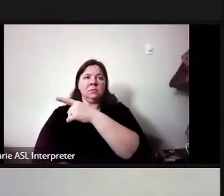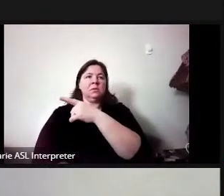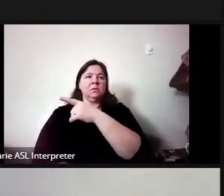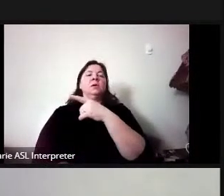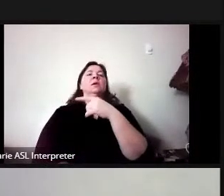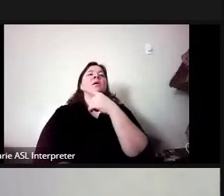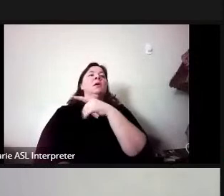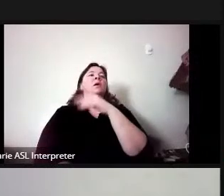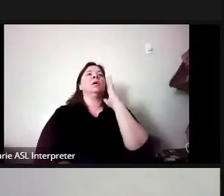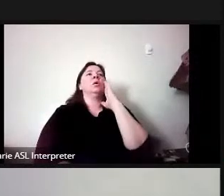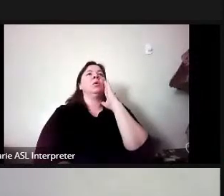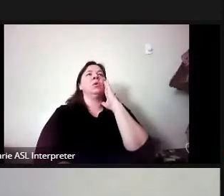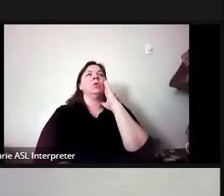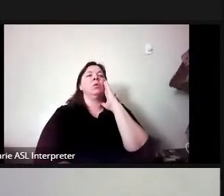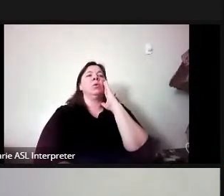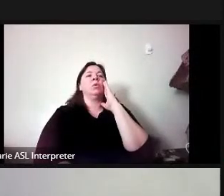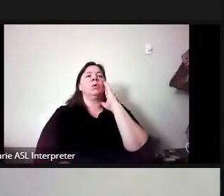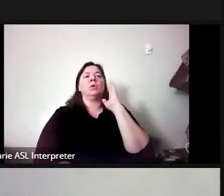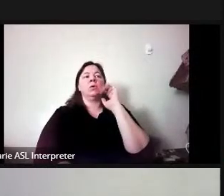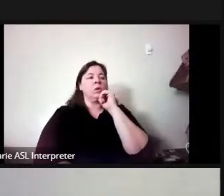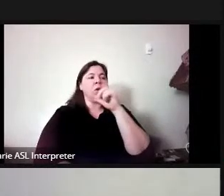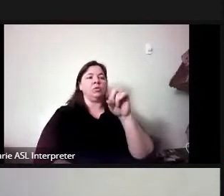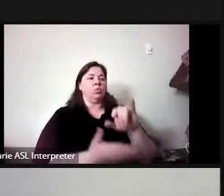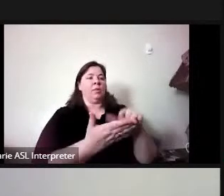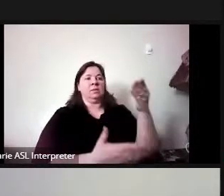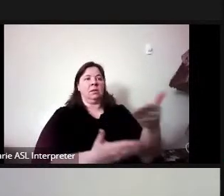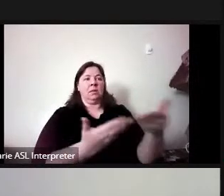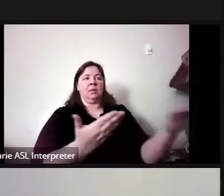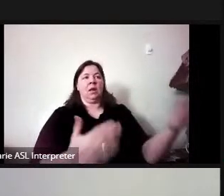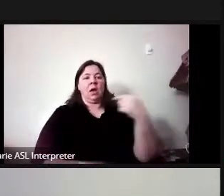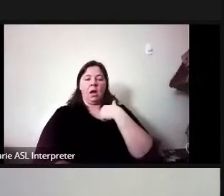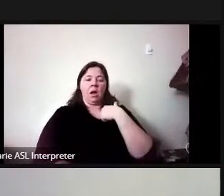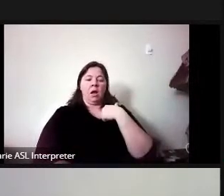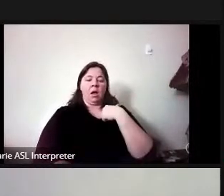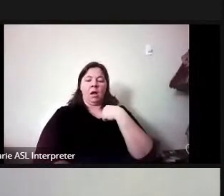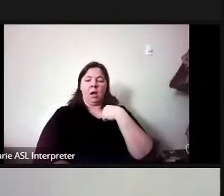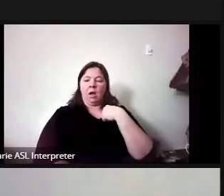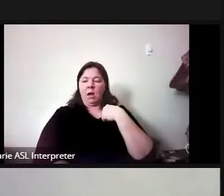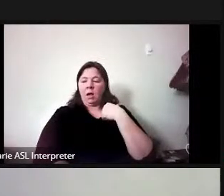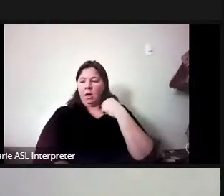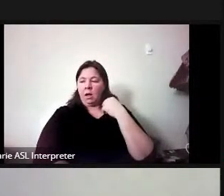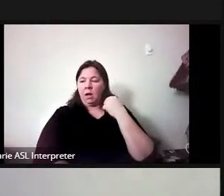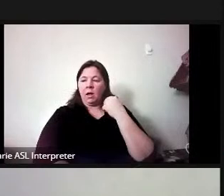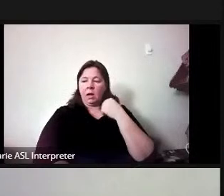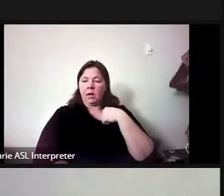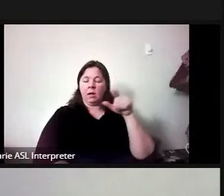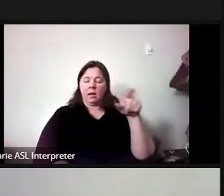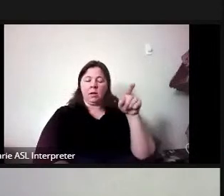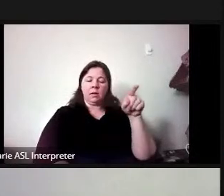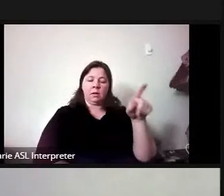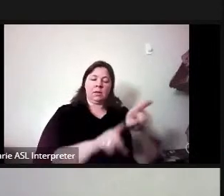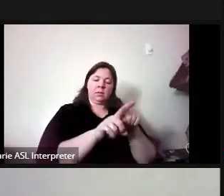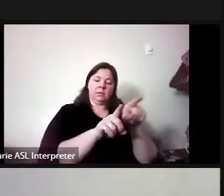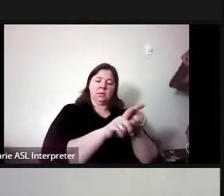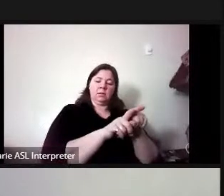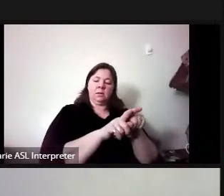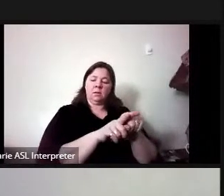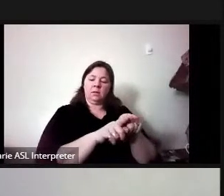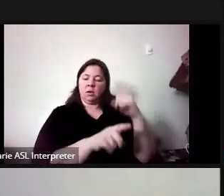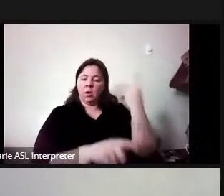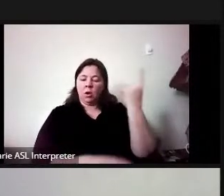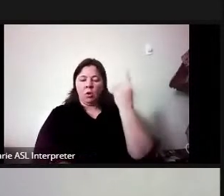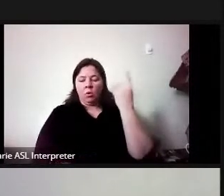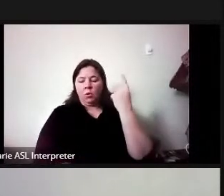I obey you. I'll not do this thing. Oh man, I said, what, man? Yeah, he's like, he